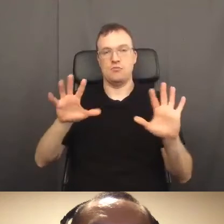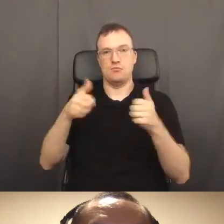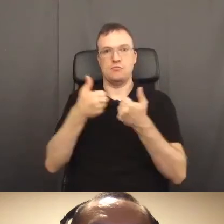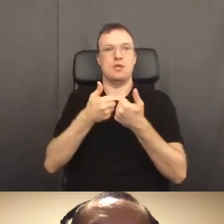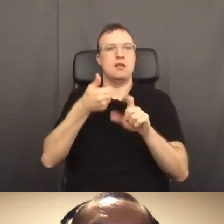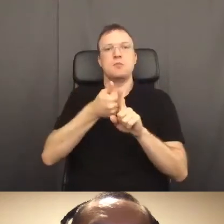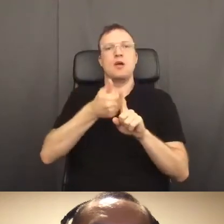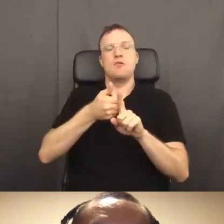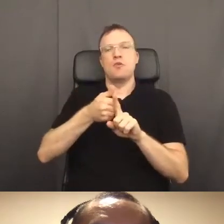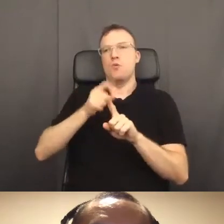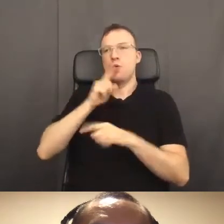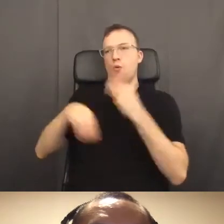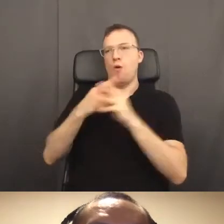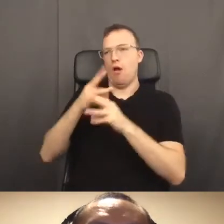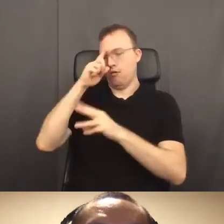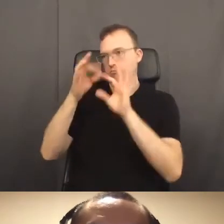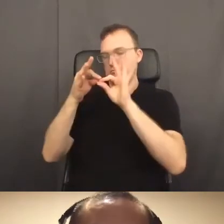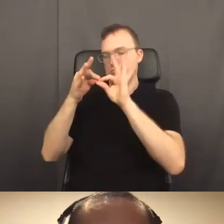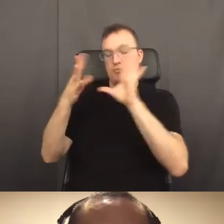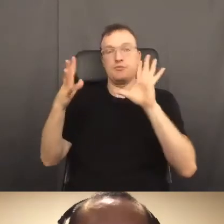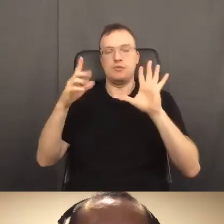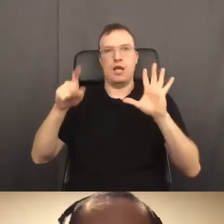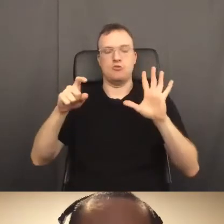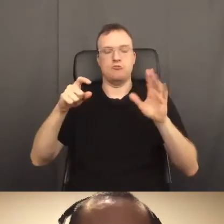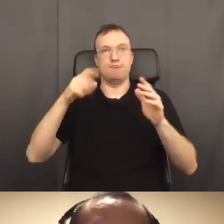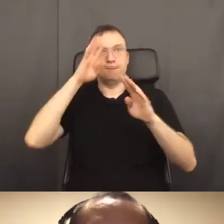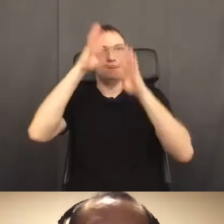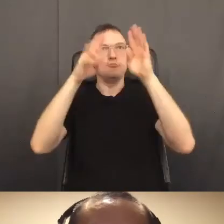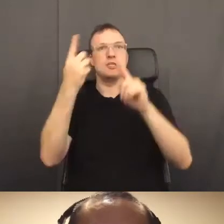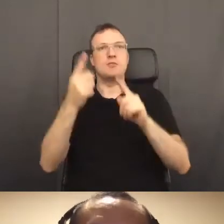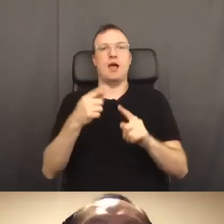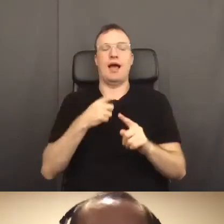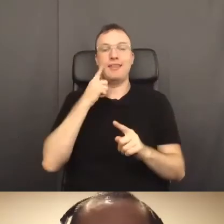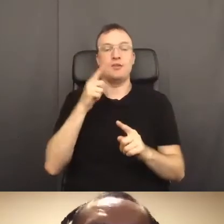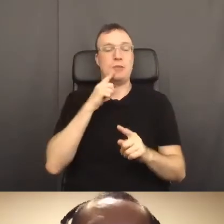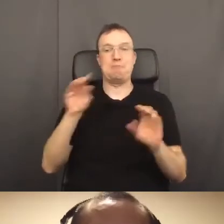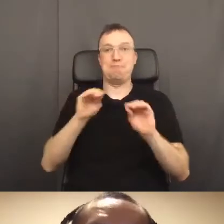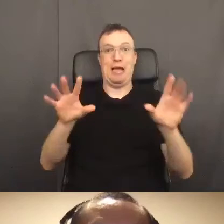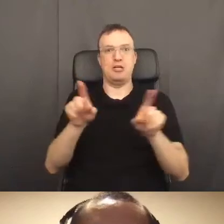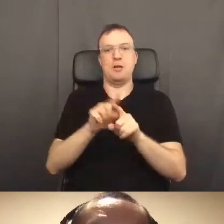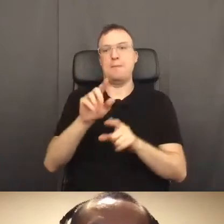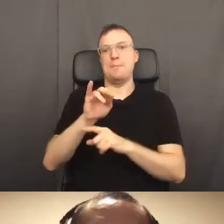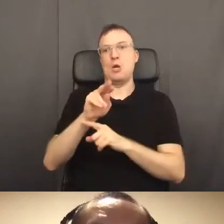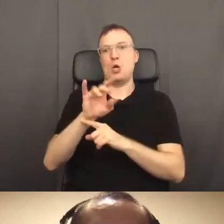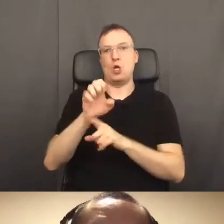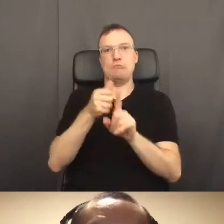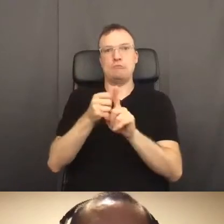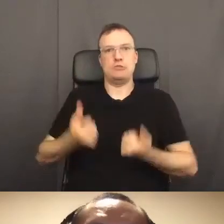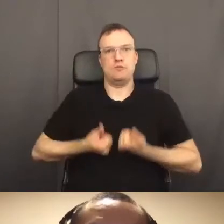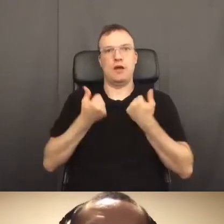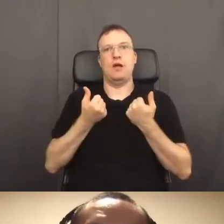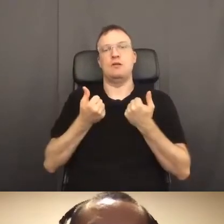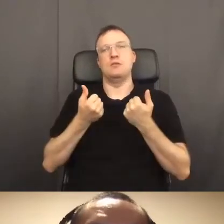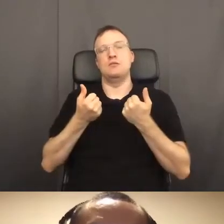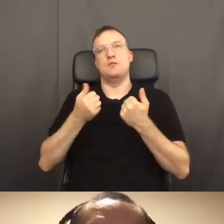on to that reality. And it's a miracle, I think, that he survived, and it's grace that he has his family, his